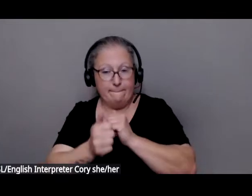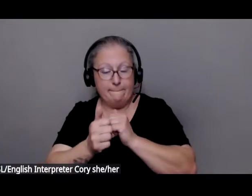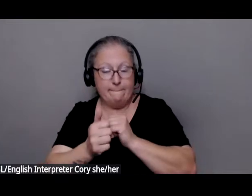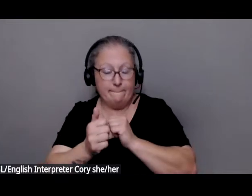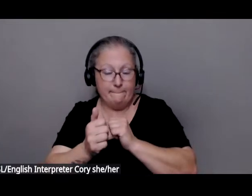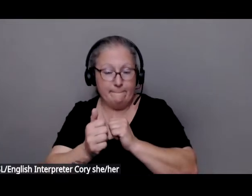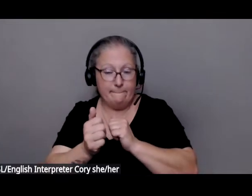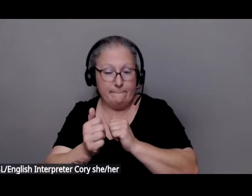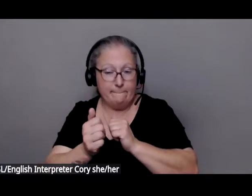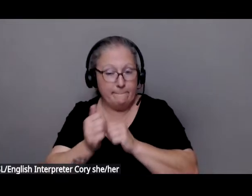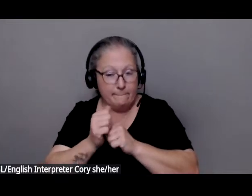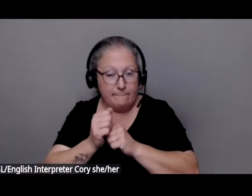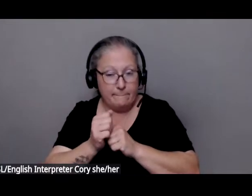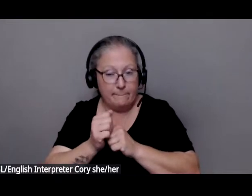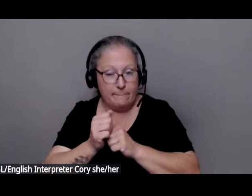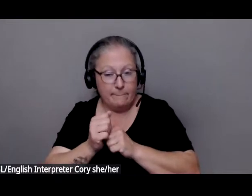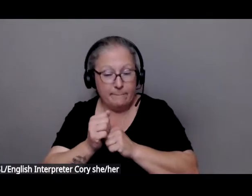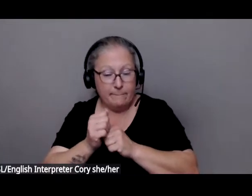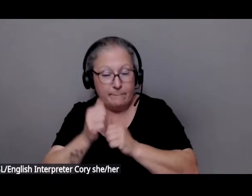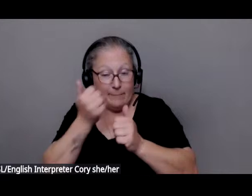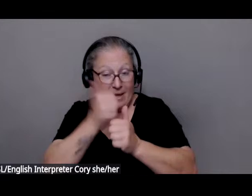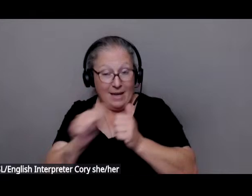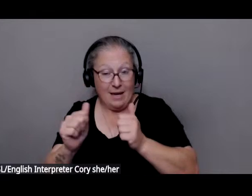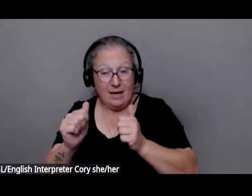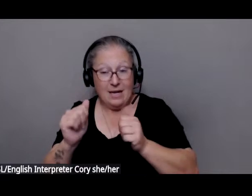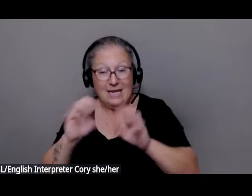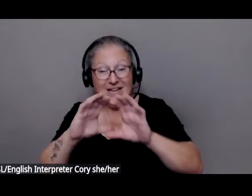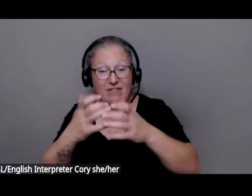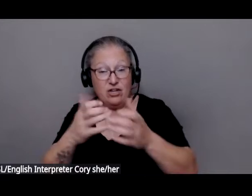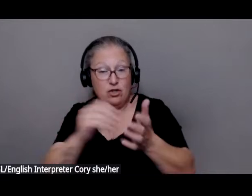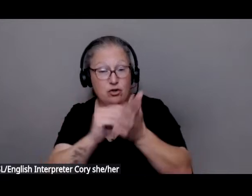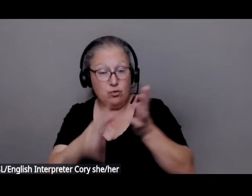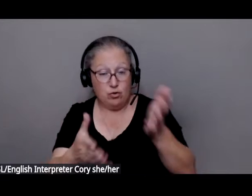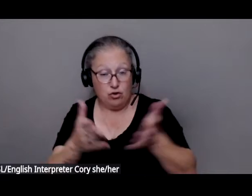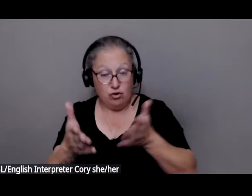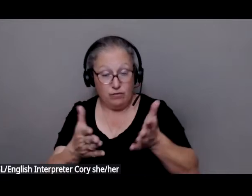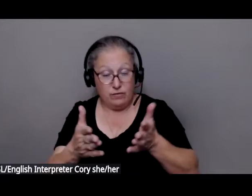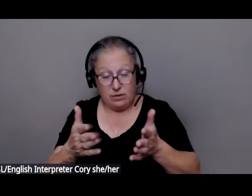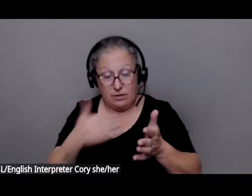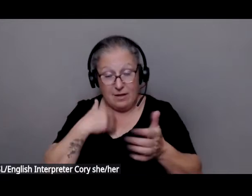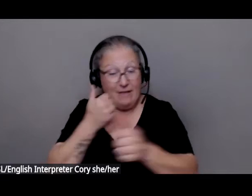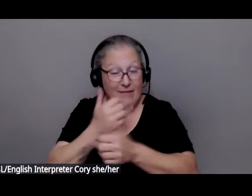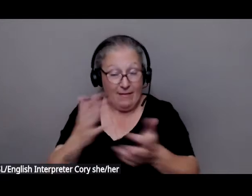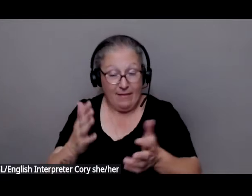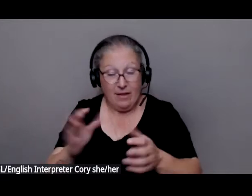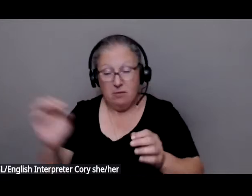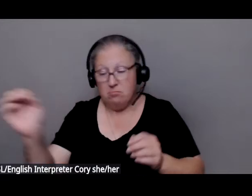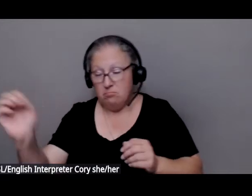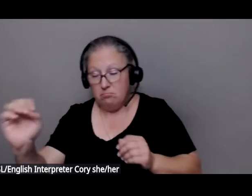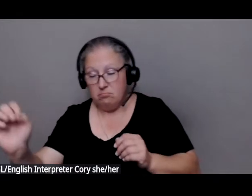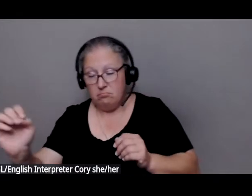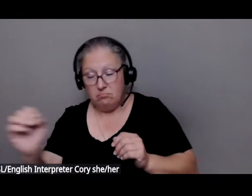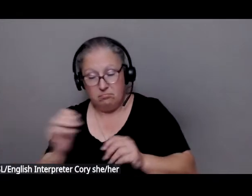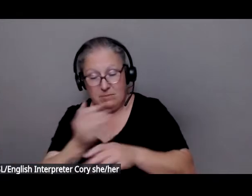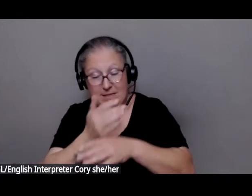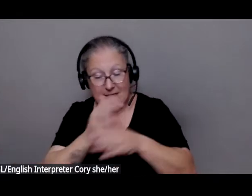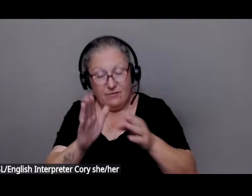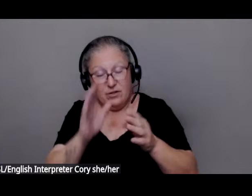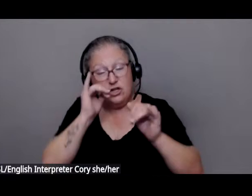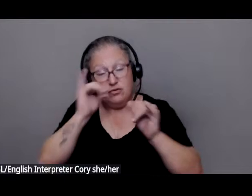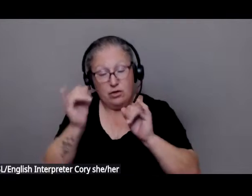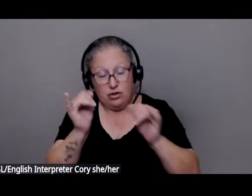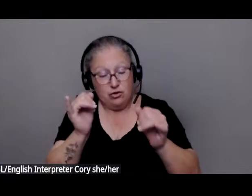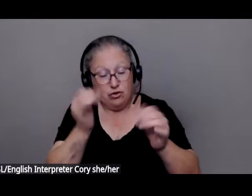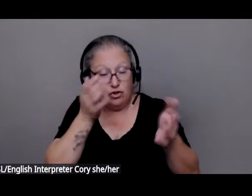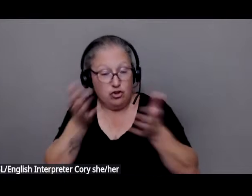Any items for Division of Student Services? No. Okay, Division of Instructional